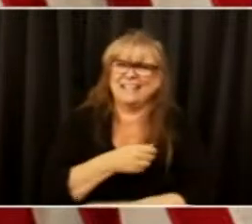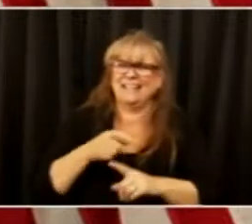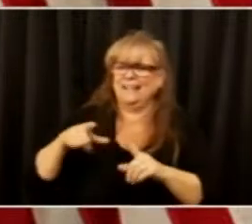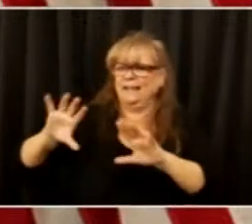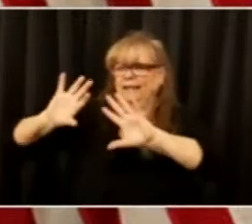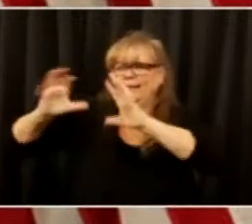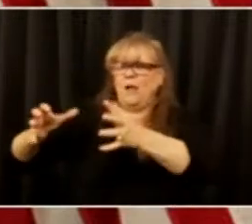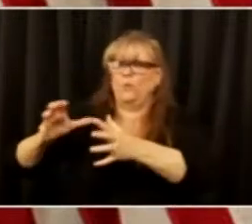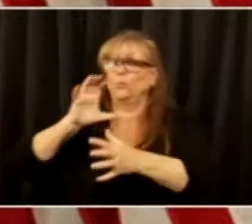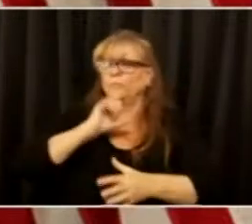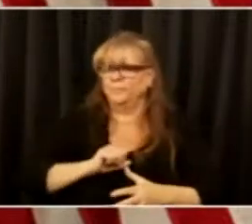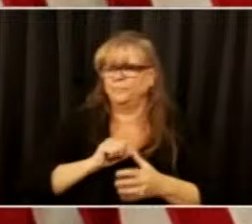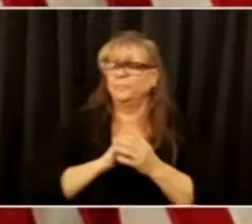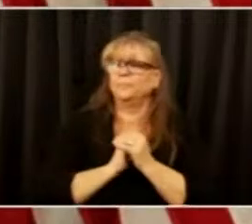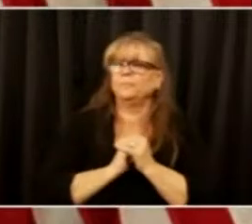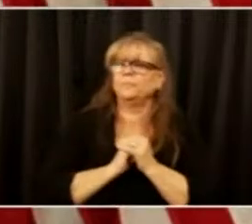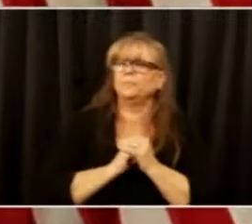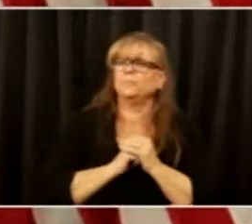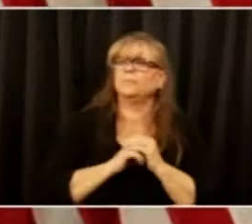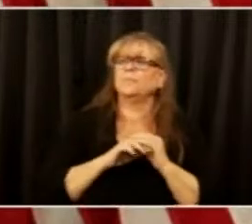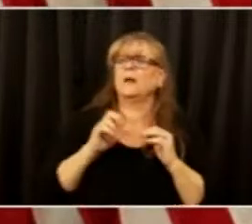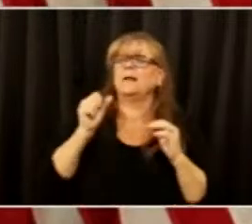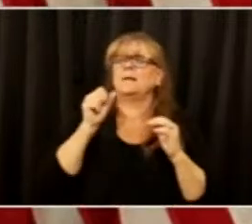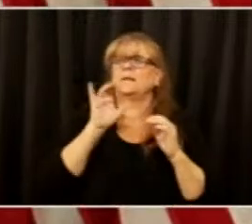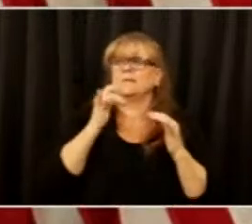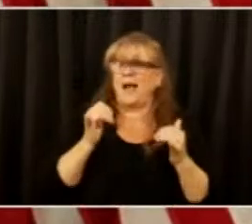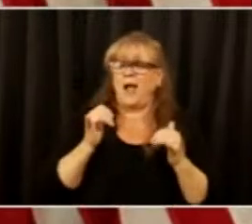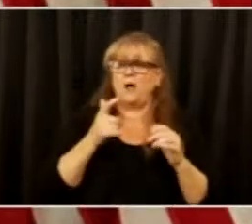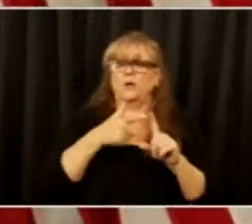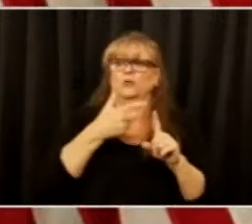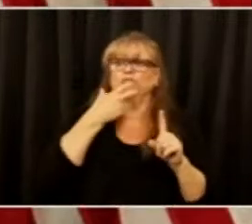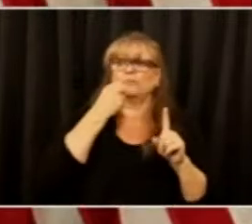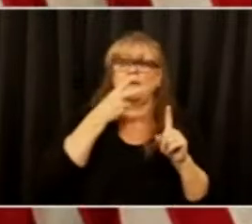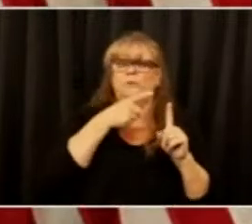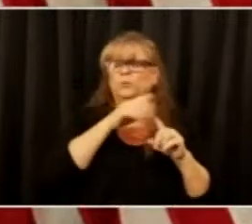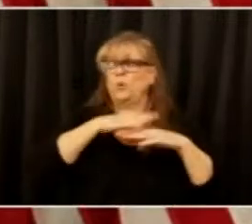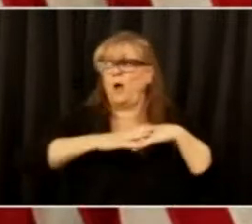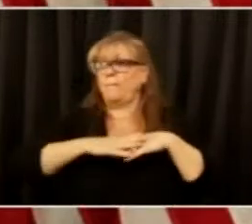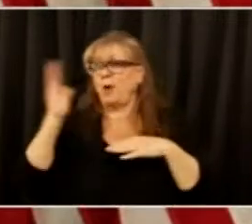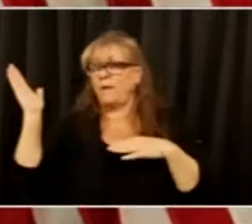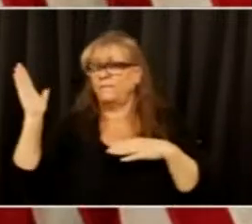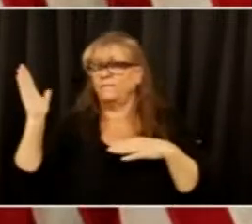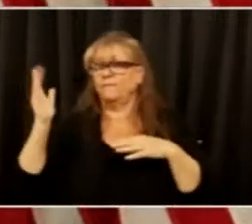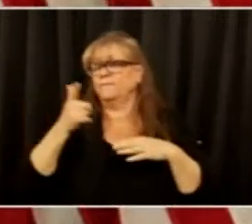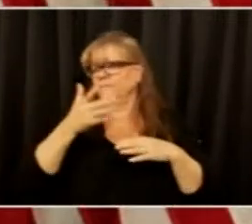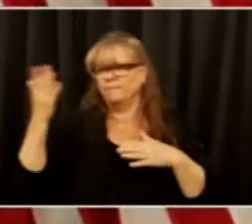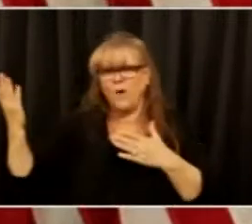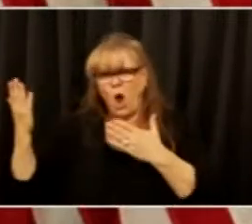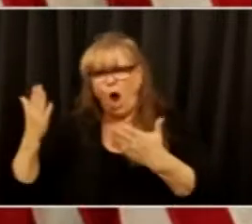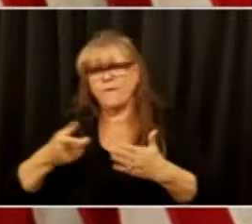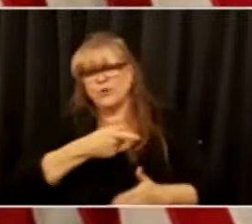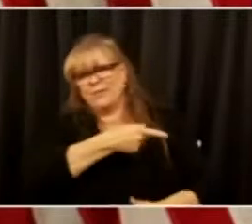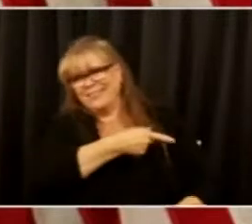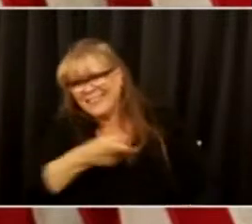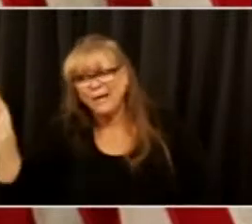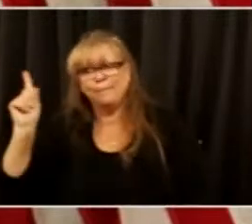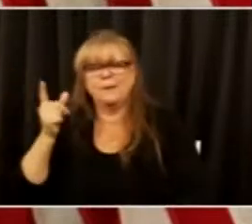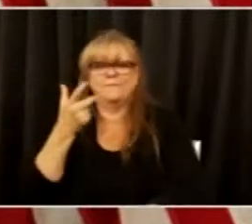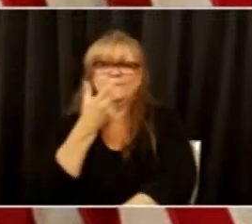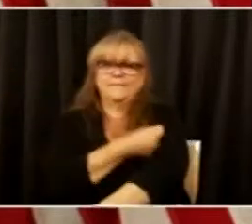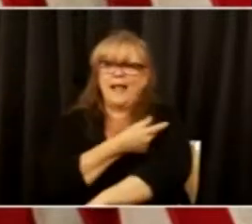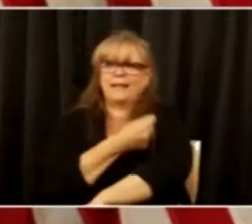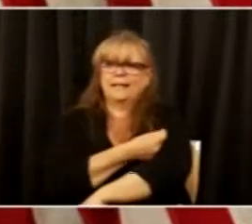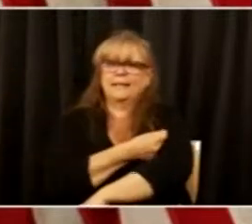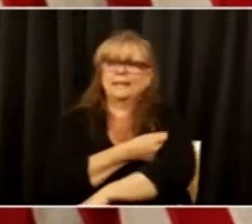can now offer vaccines to those who are 12 and above, and we know from a lot of the rigorous data that has